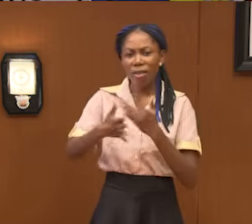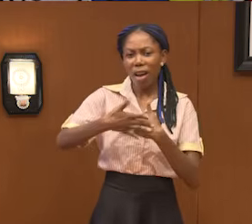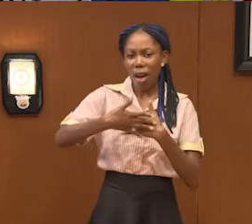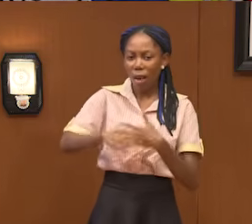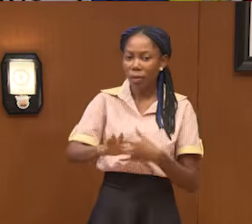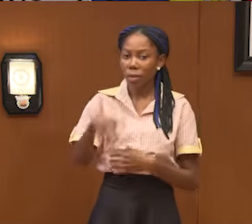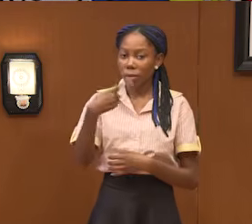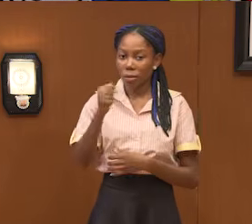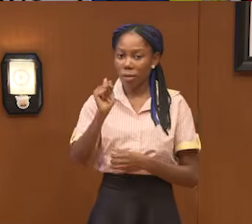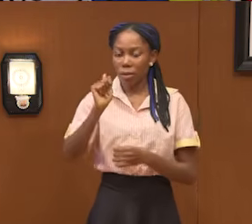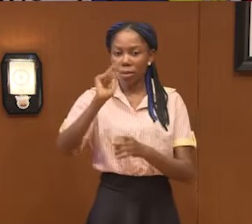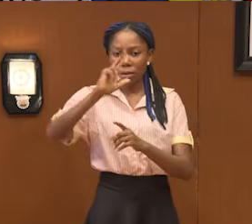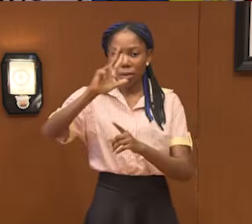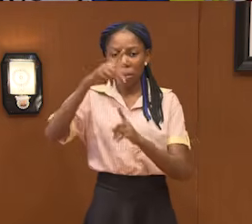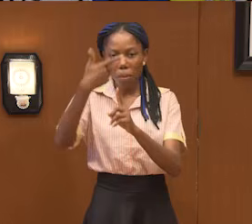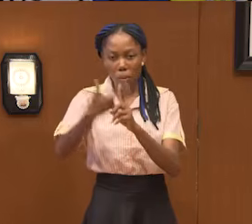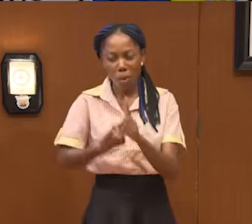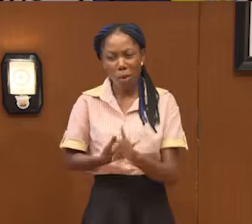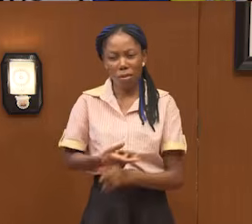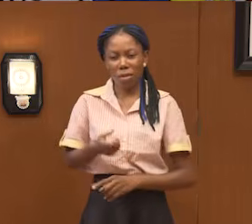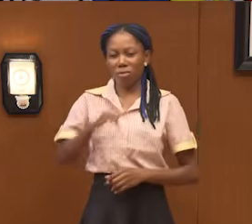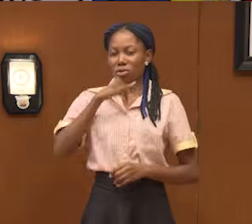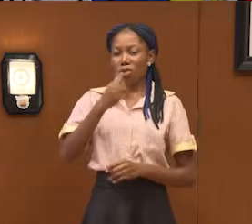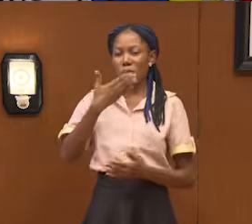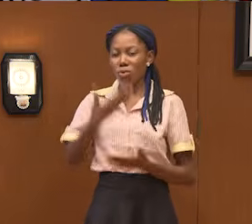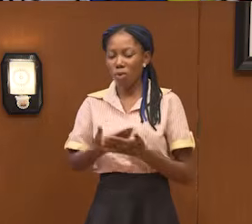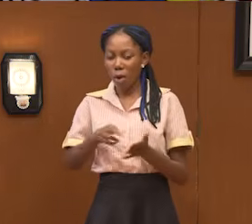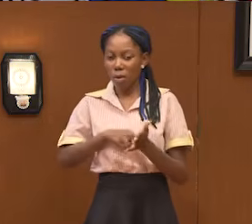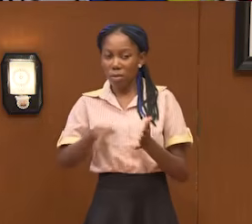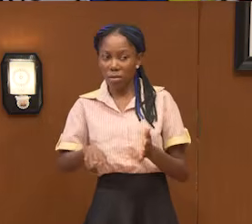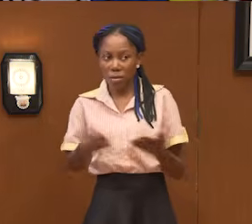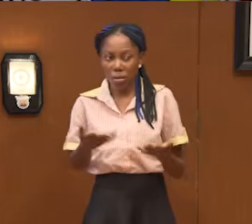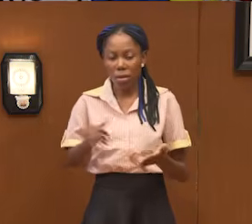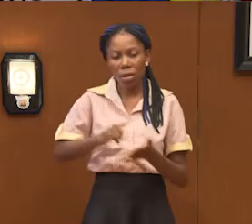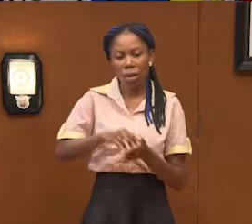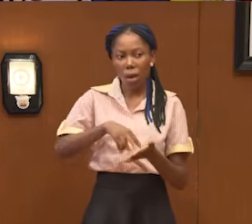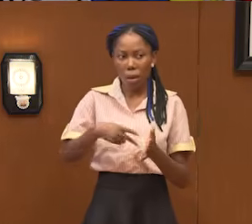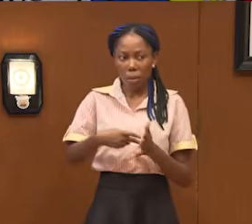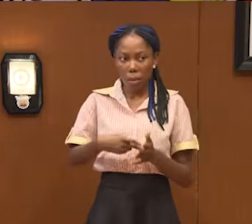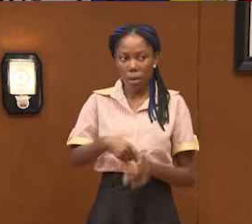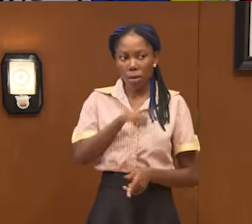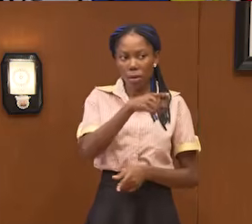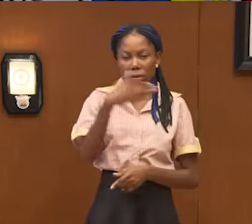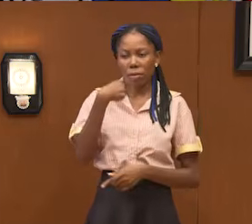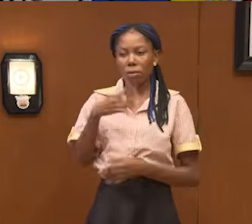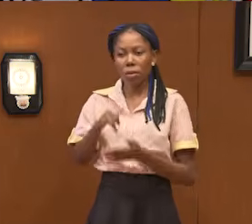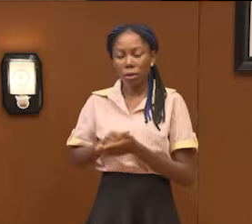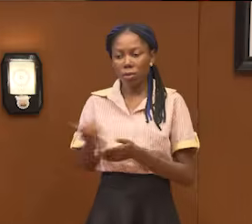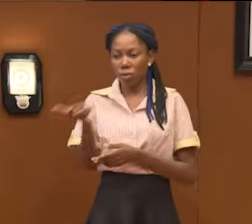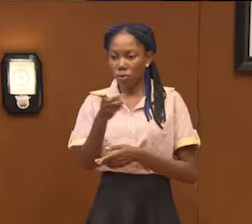3 months, we can't get any positive report, then our request will be